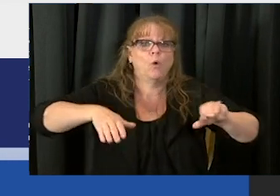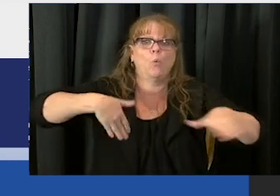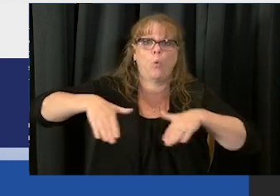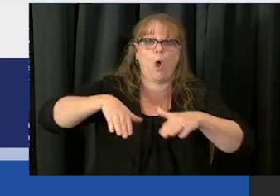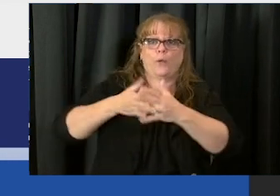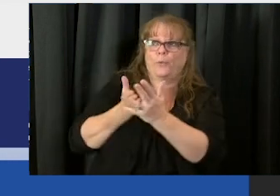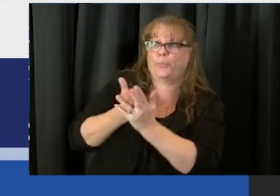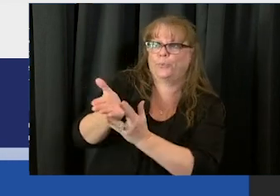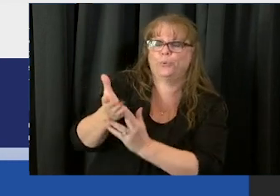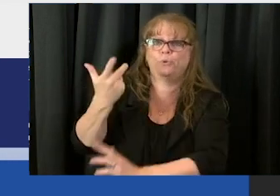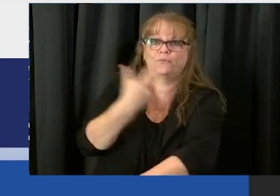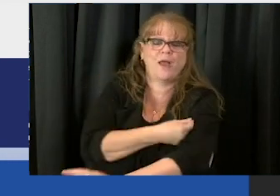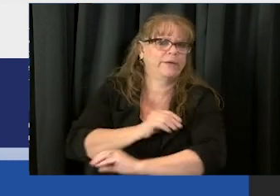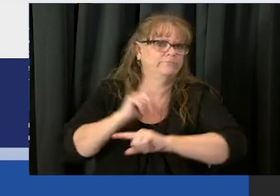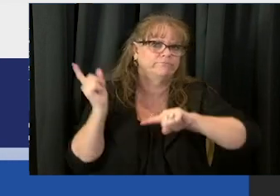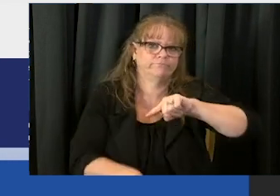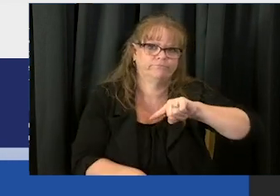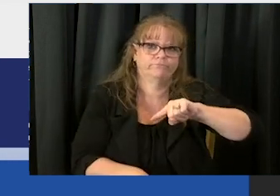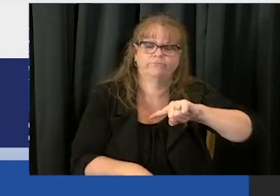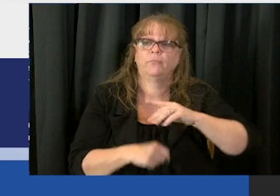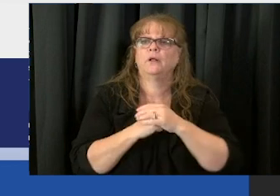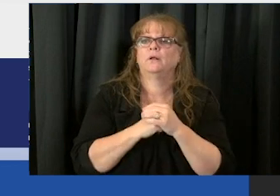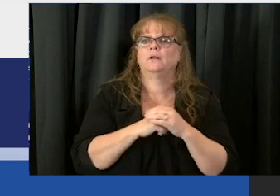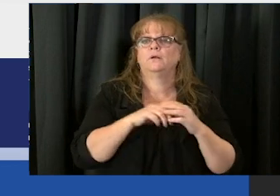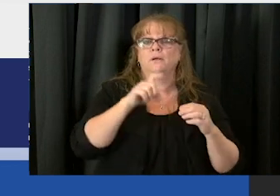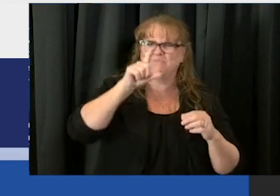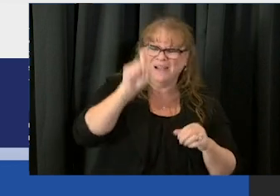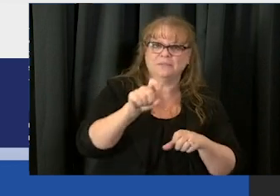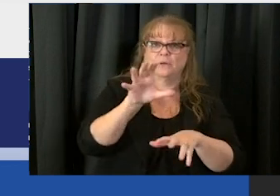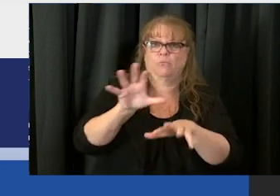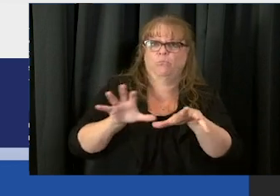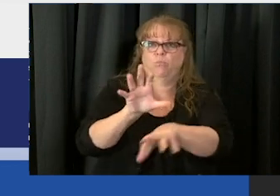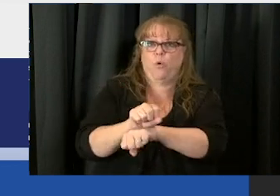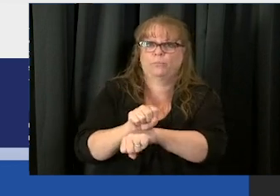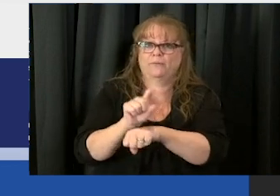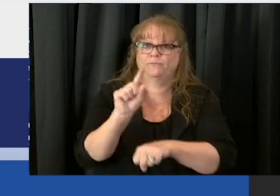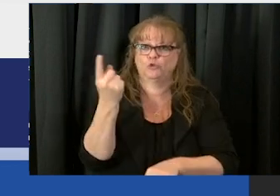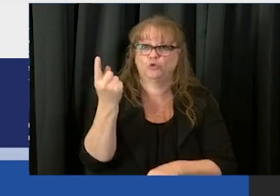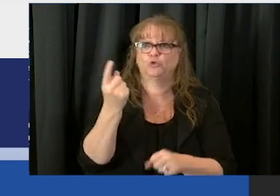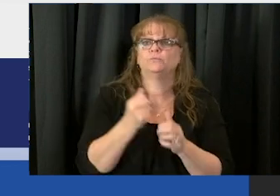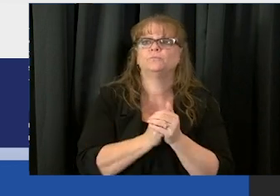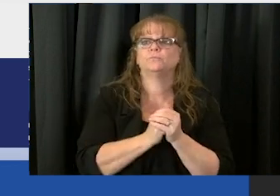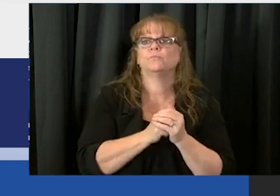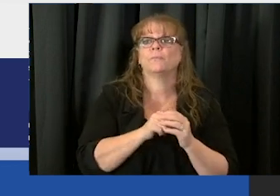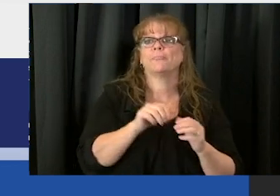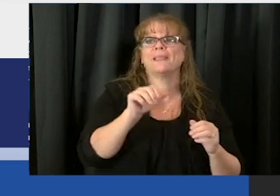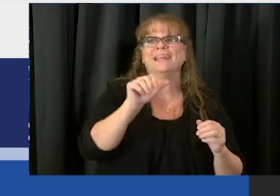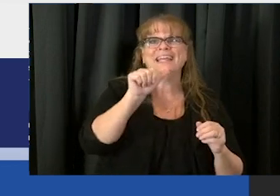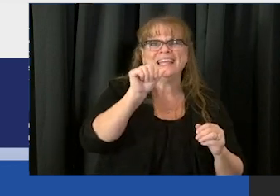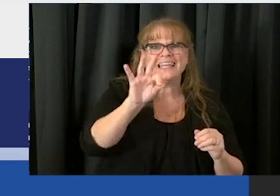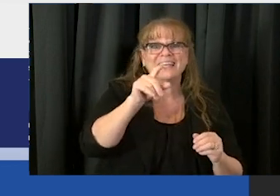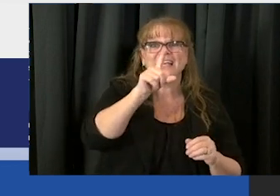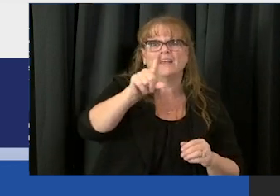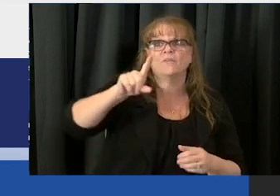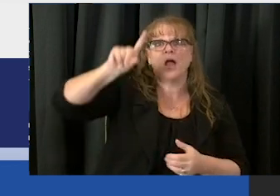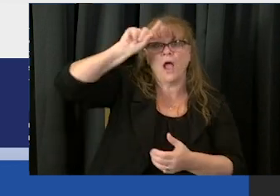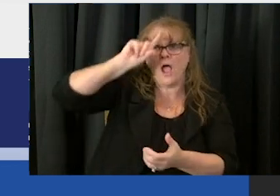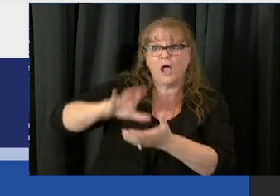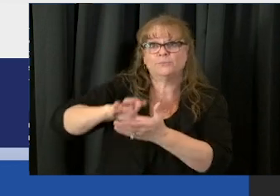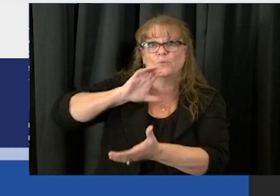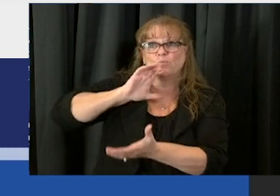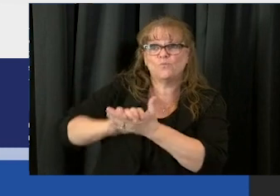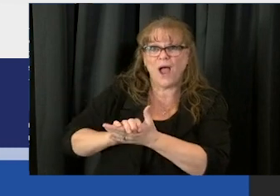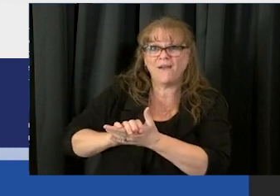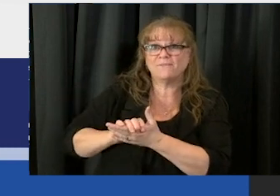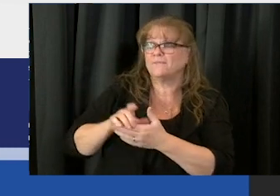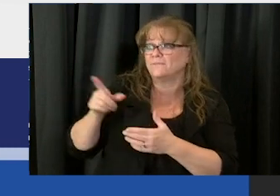bring your spouse if they also qualify, because sometimes one of our requirements is don't waste